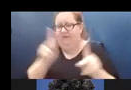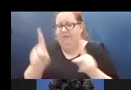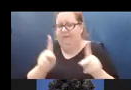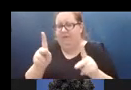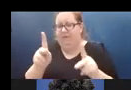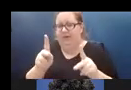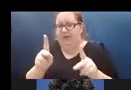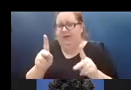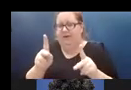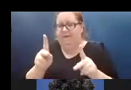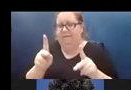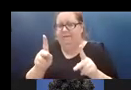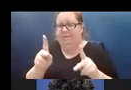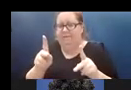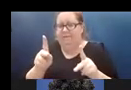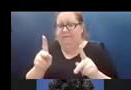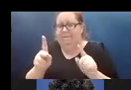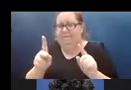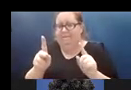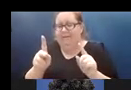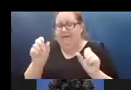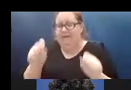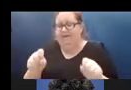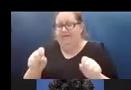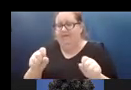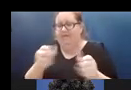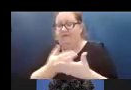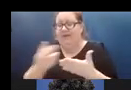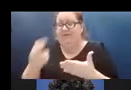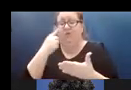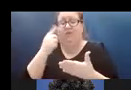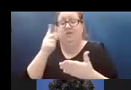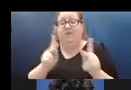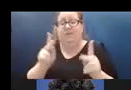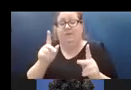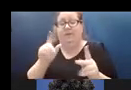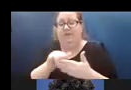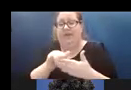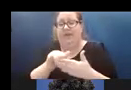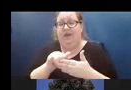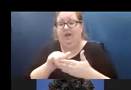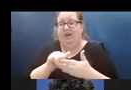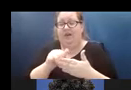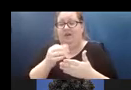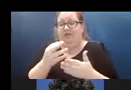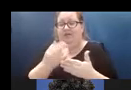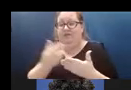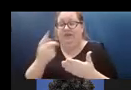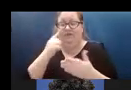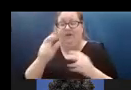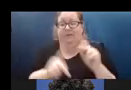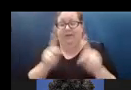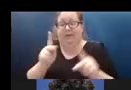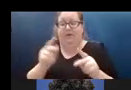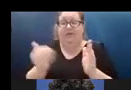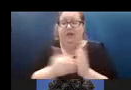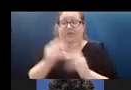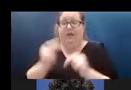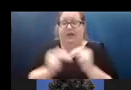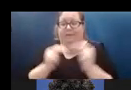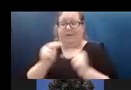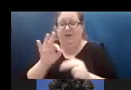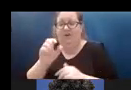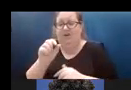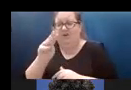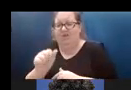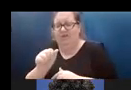for funding resources for those of us who are rebuilding? There was sort of a flurry of FEMA related information right after